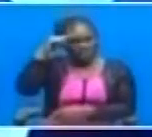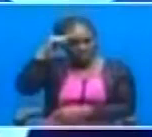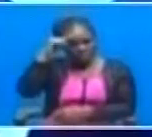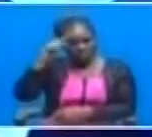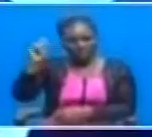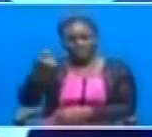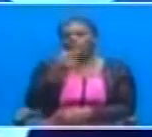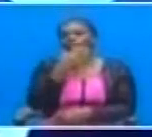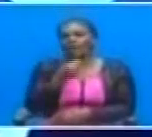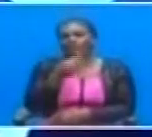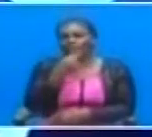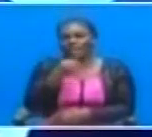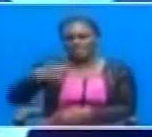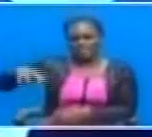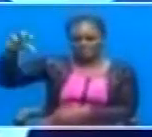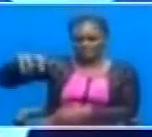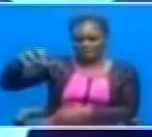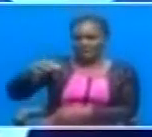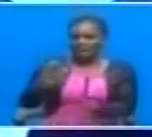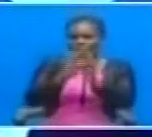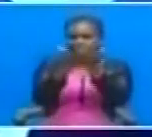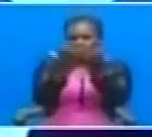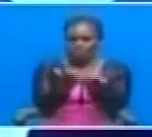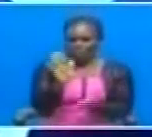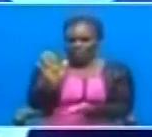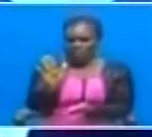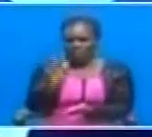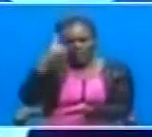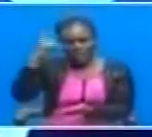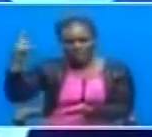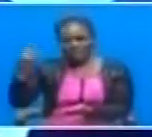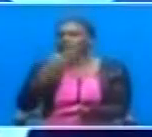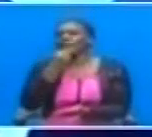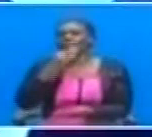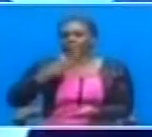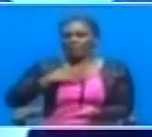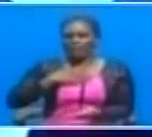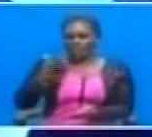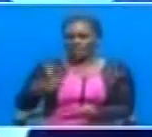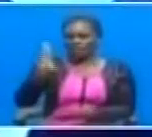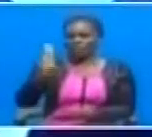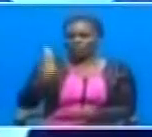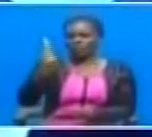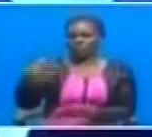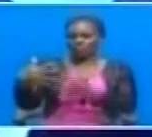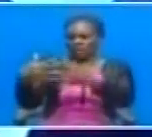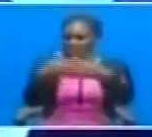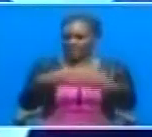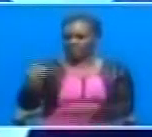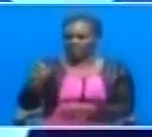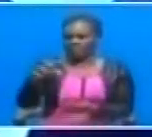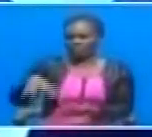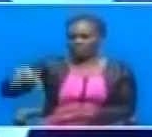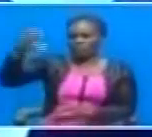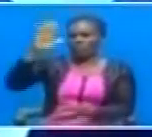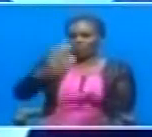father, Barrack Obama Senior. In his book, Dreams from My Father, the man who is now the U.S. President narrates his story of growing